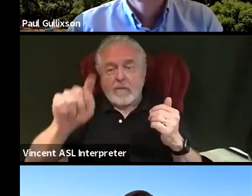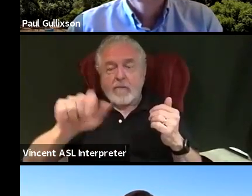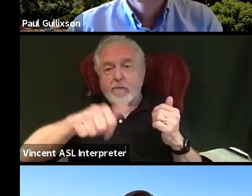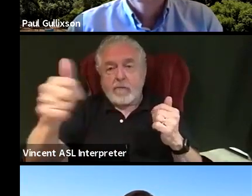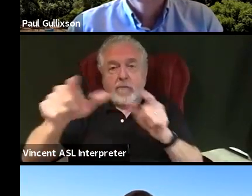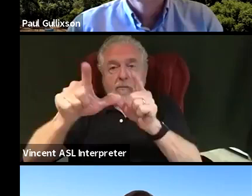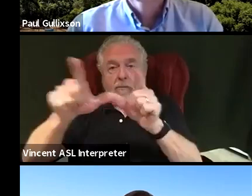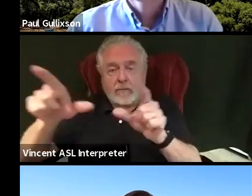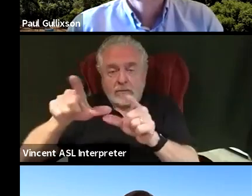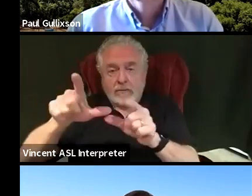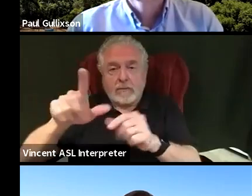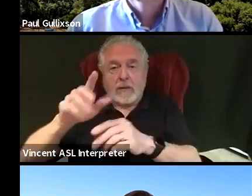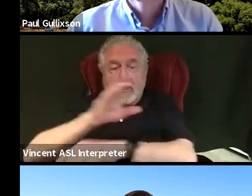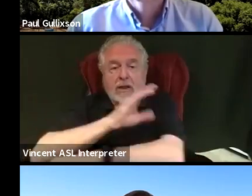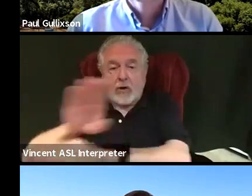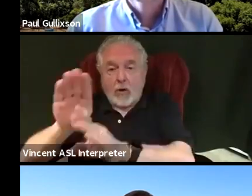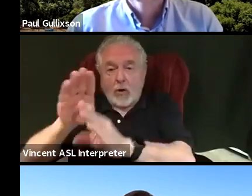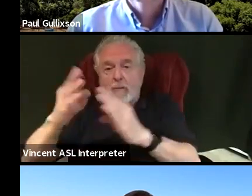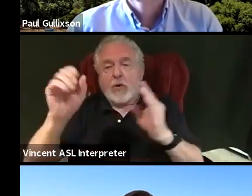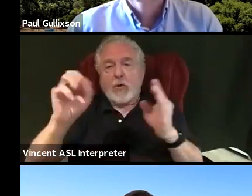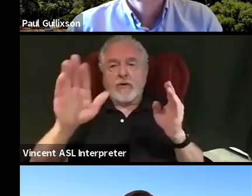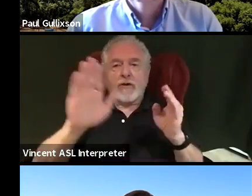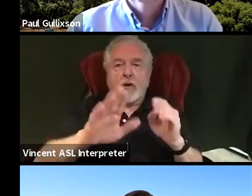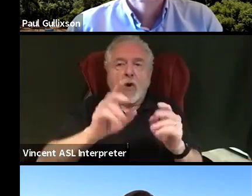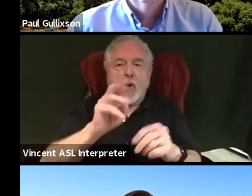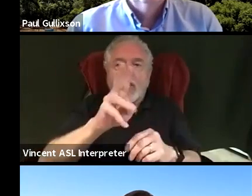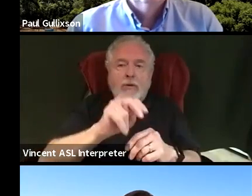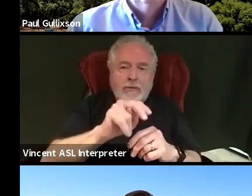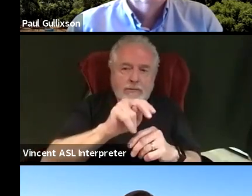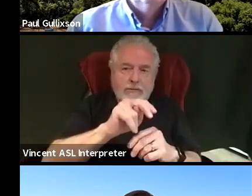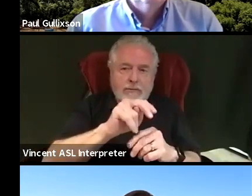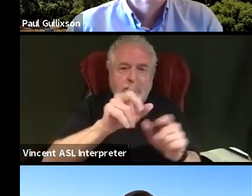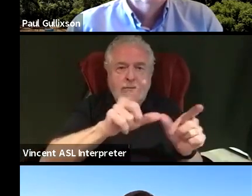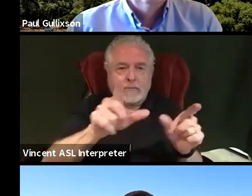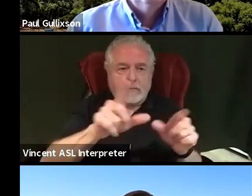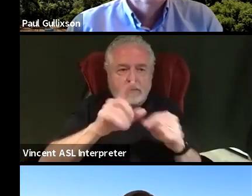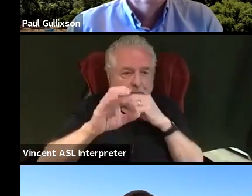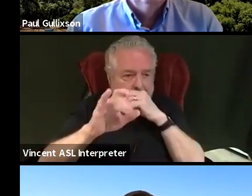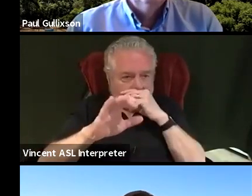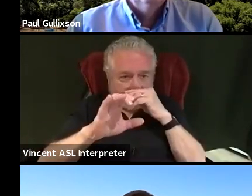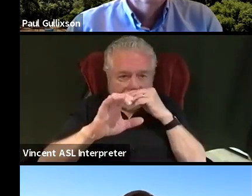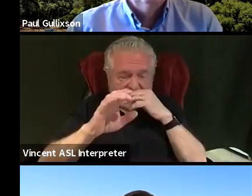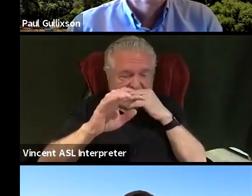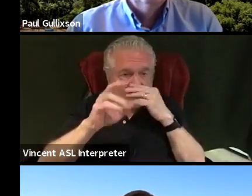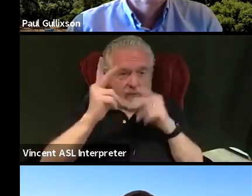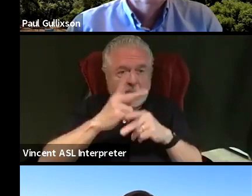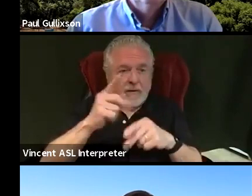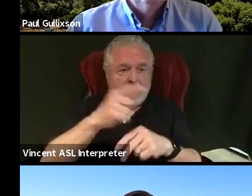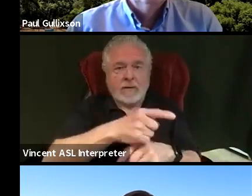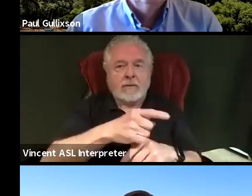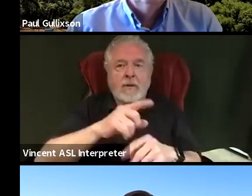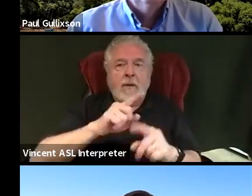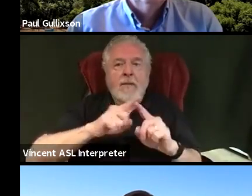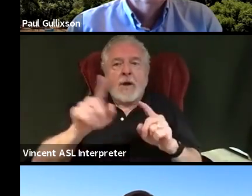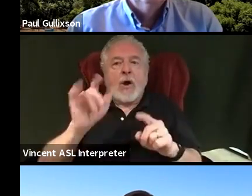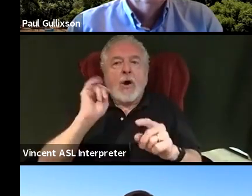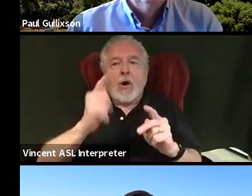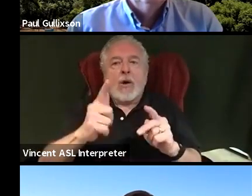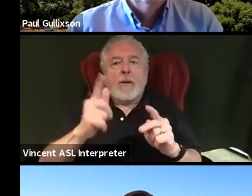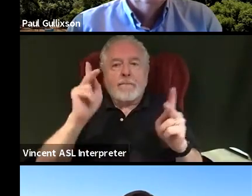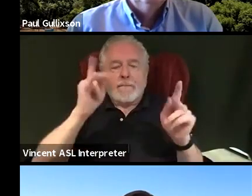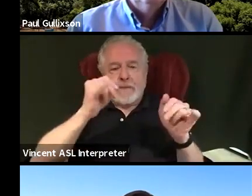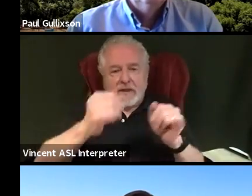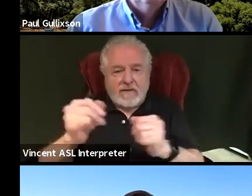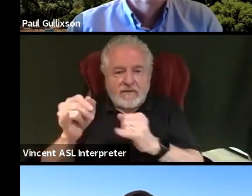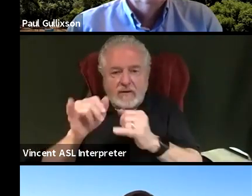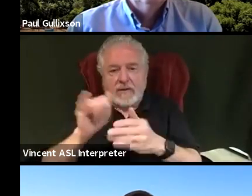another clinic that may be open or at their own local clinic and taking care of them there. But all